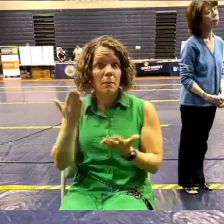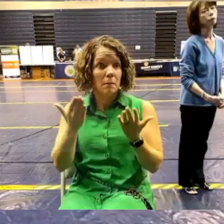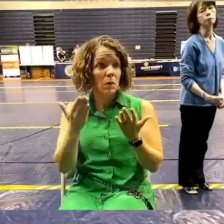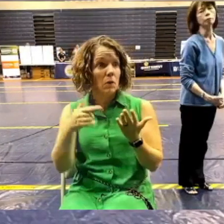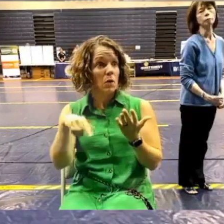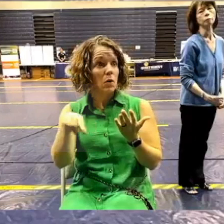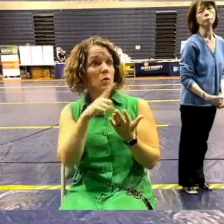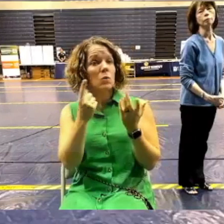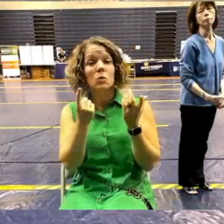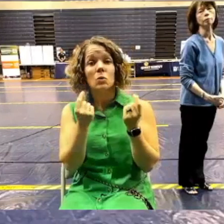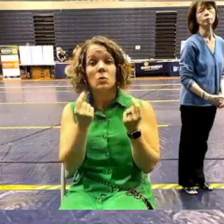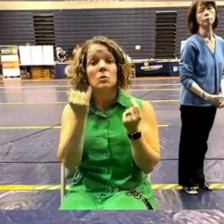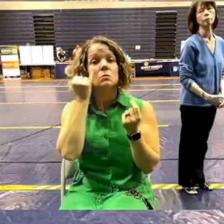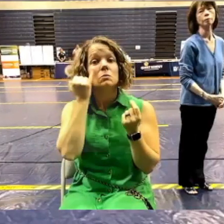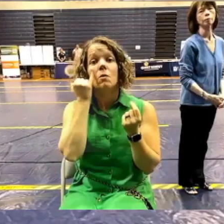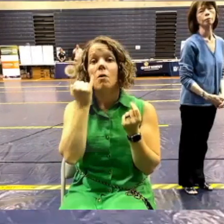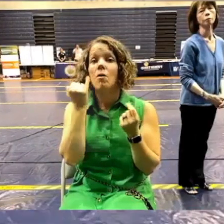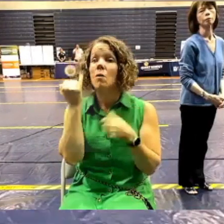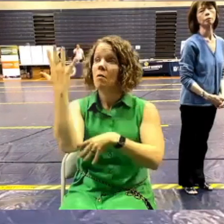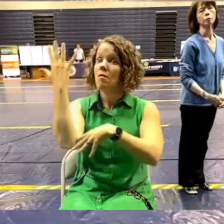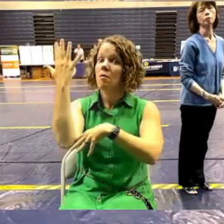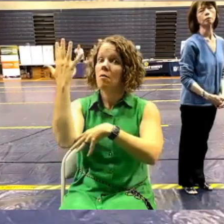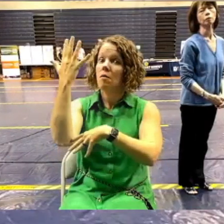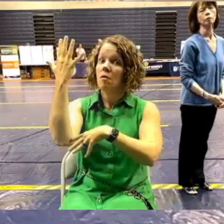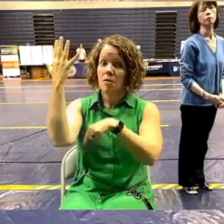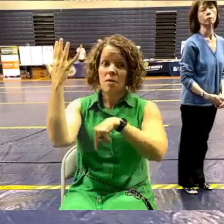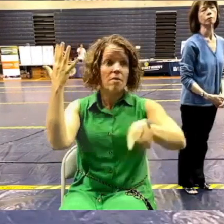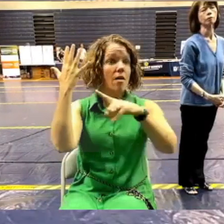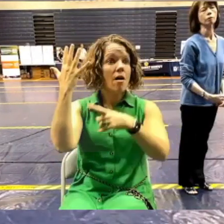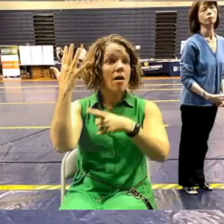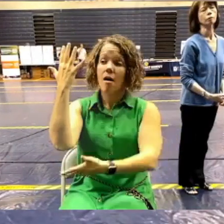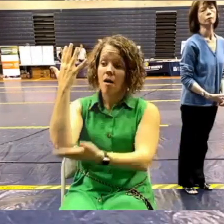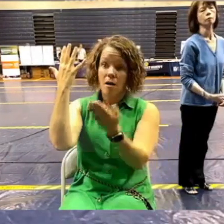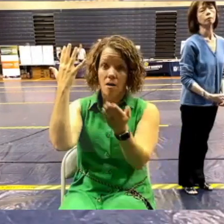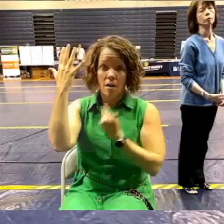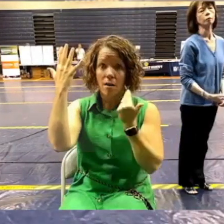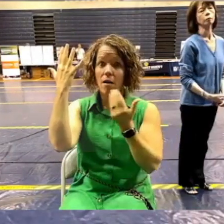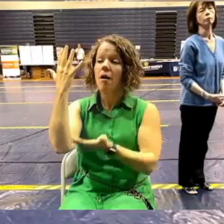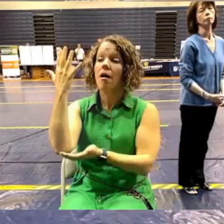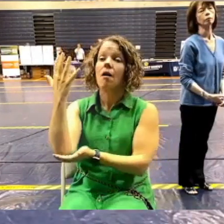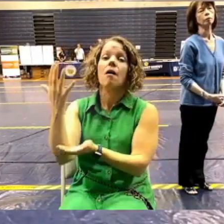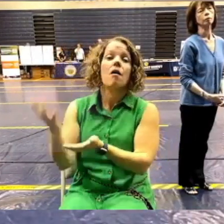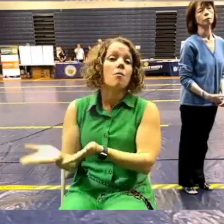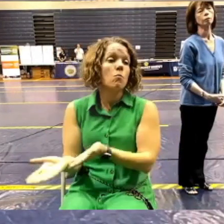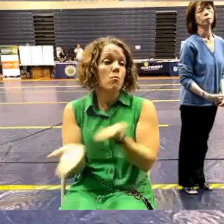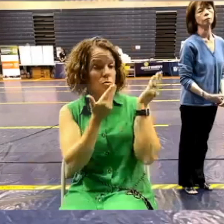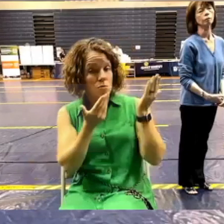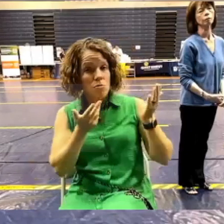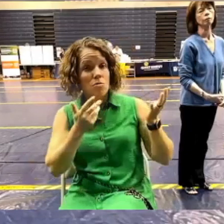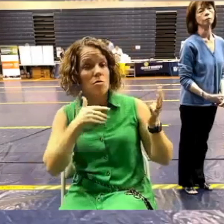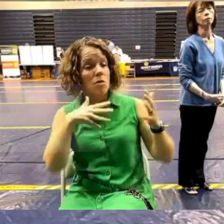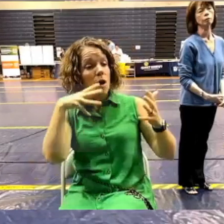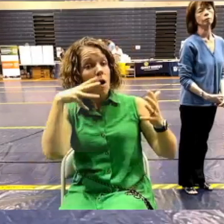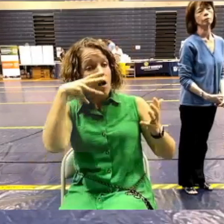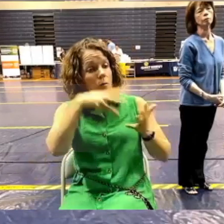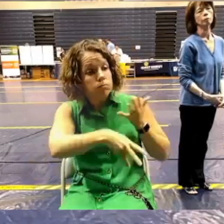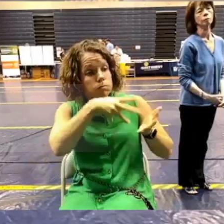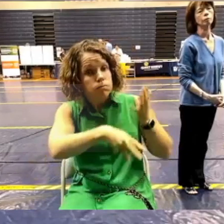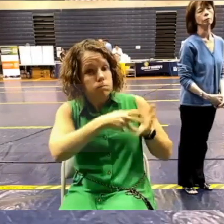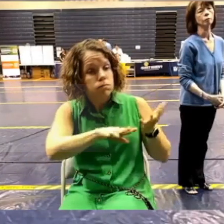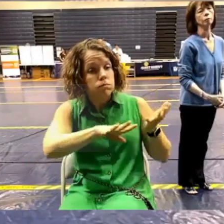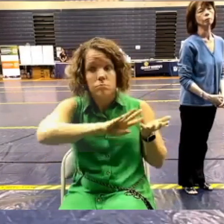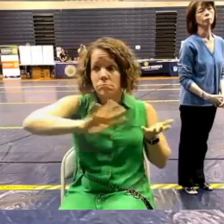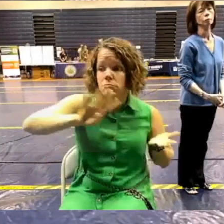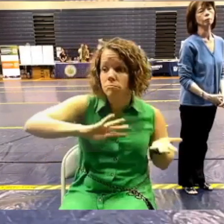and put back on your property, they can do that. If you want the tree to be cut into logs and you can make slabs